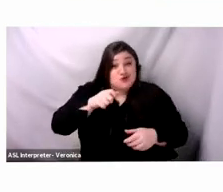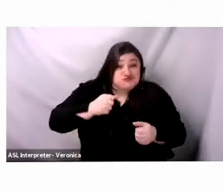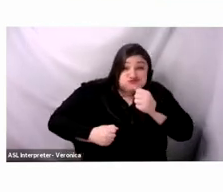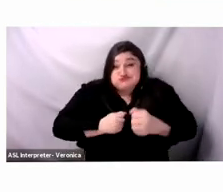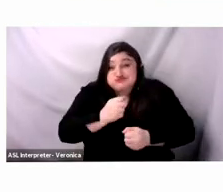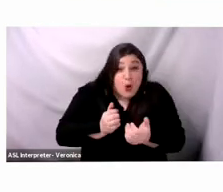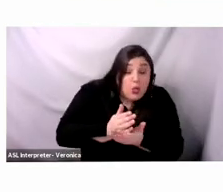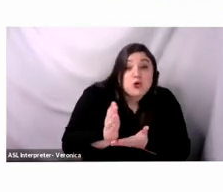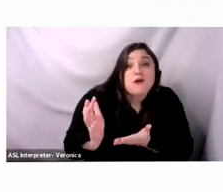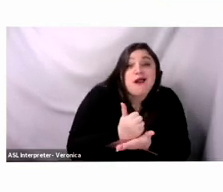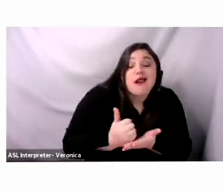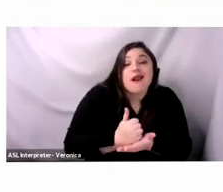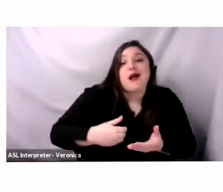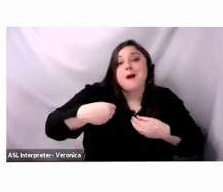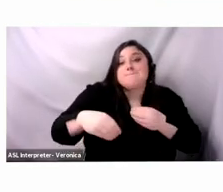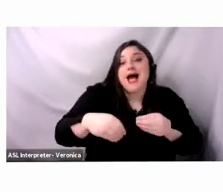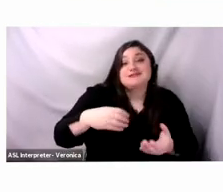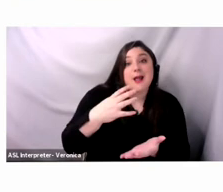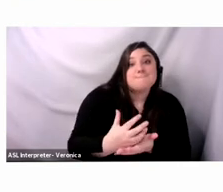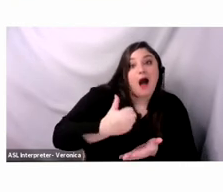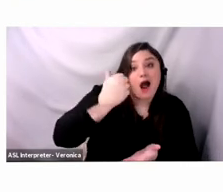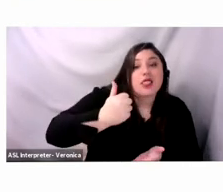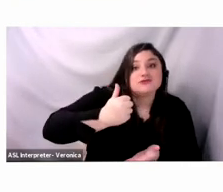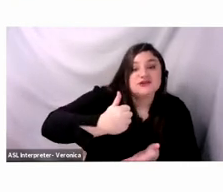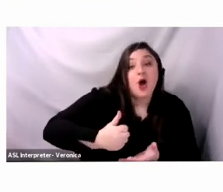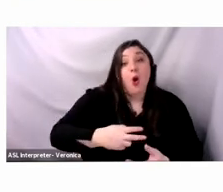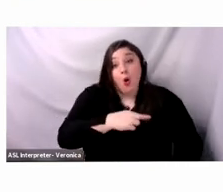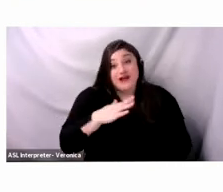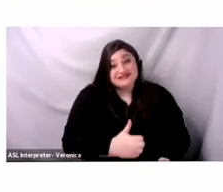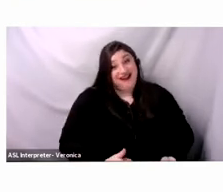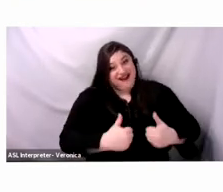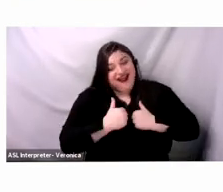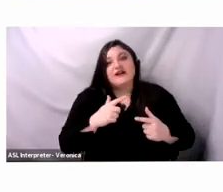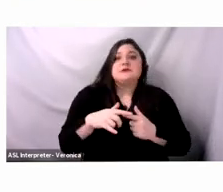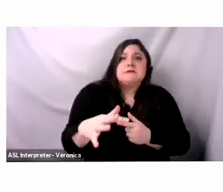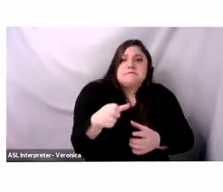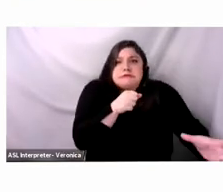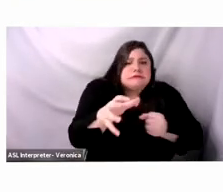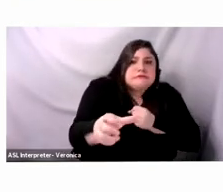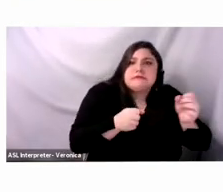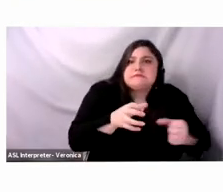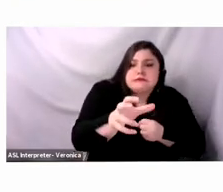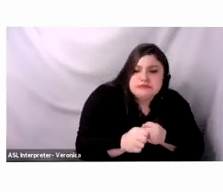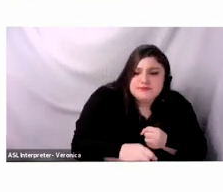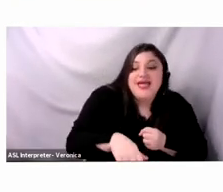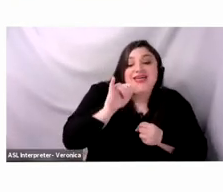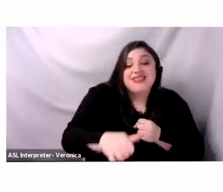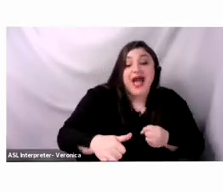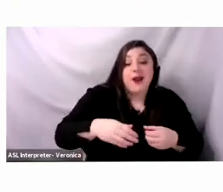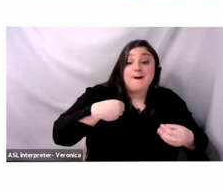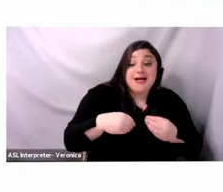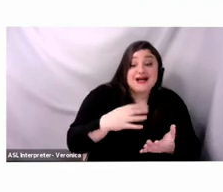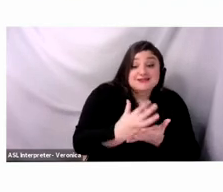bottles, bottles that would be exported to the global north, where they are then made into recycled PET textiles, which are then sold as quote